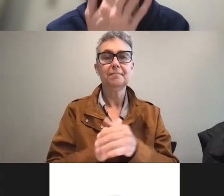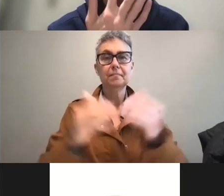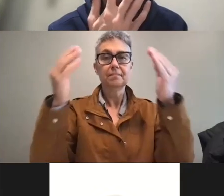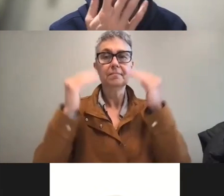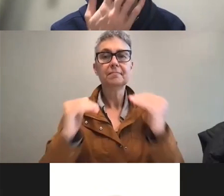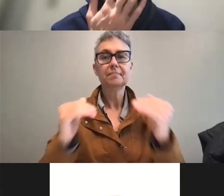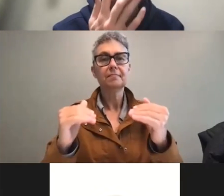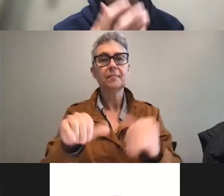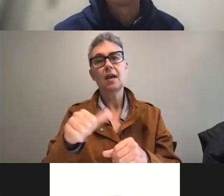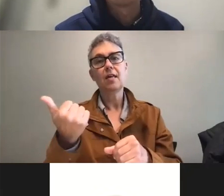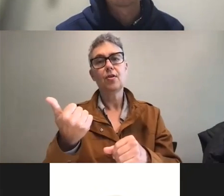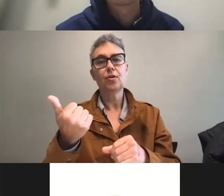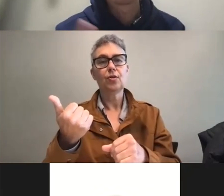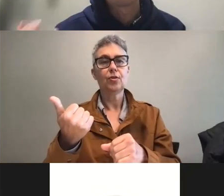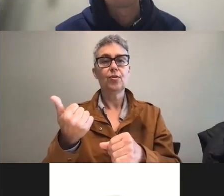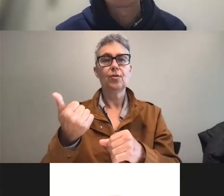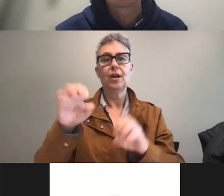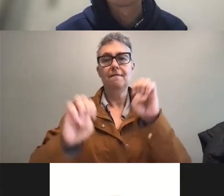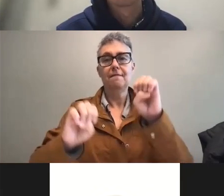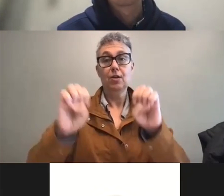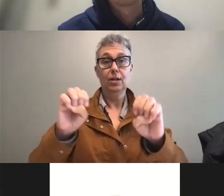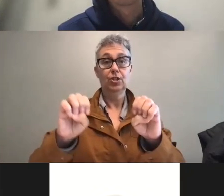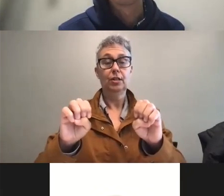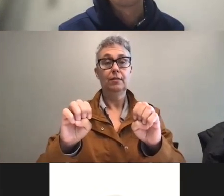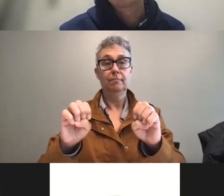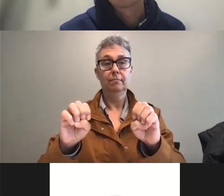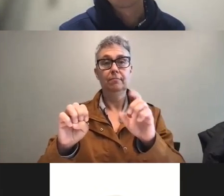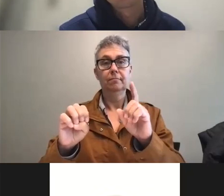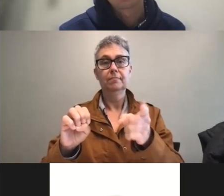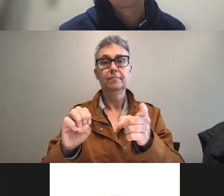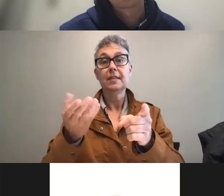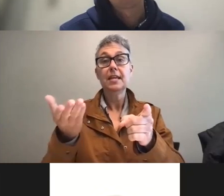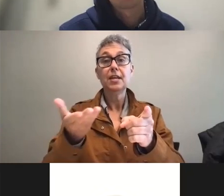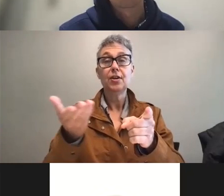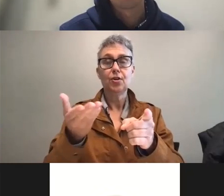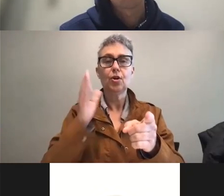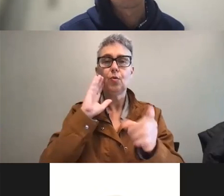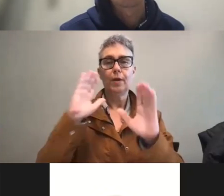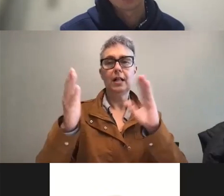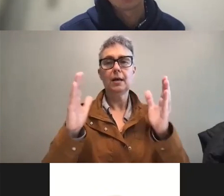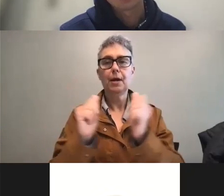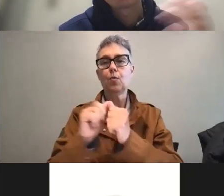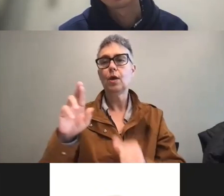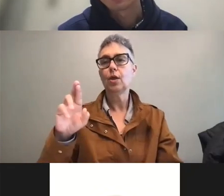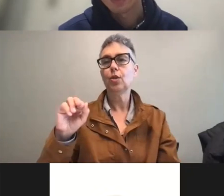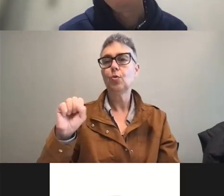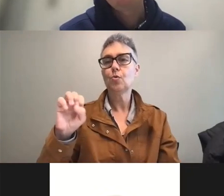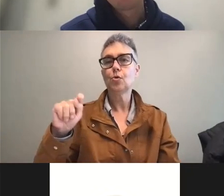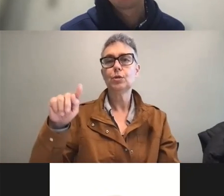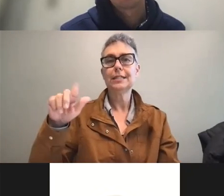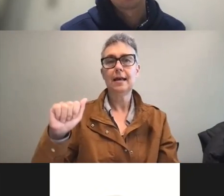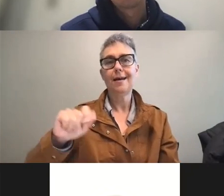Now coming to another evaluation, here we want to actually compare with Rosetta antibody